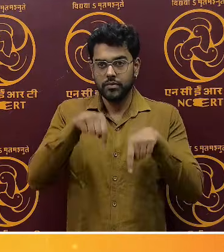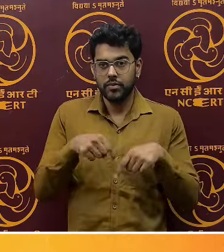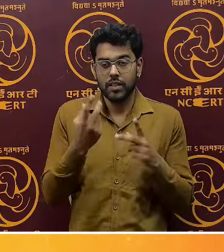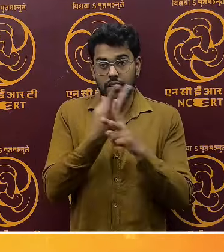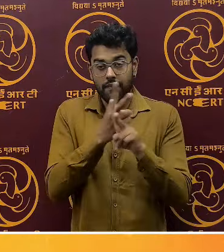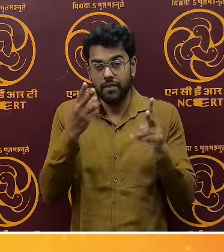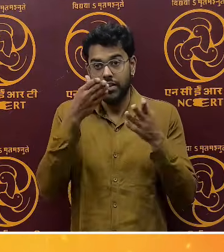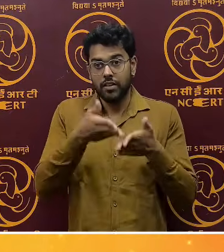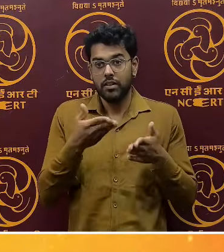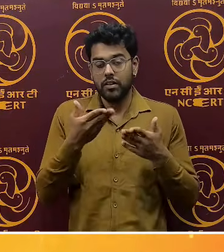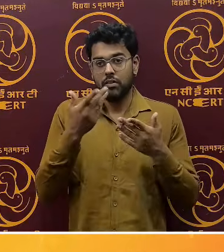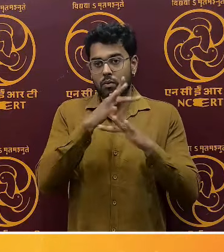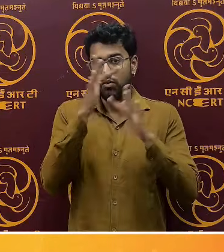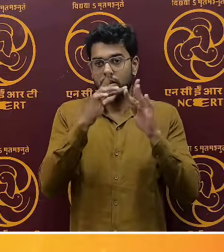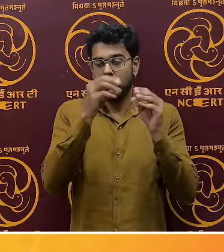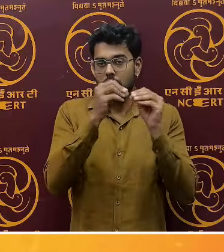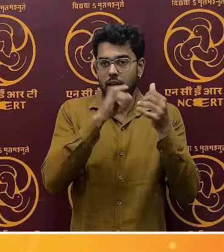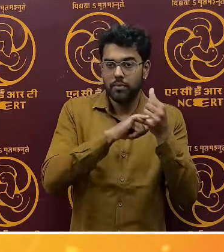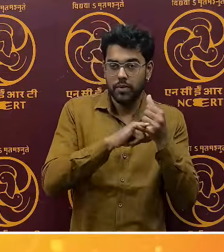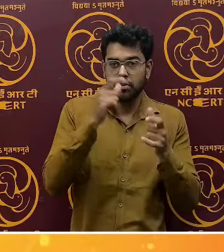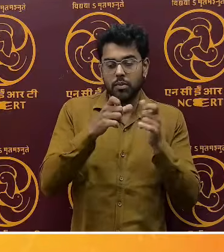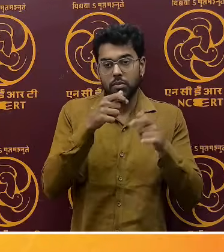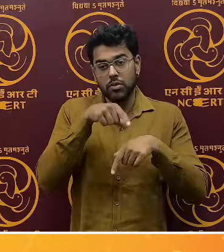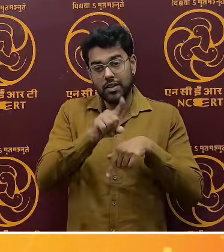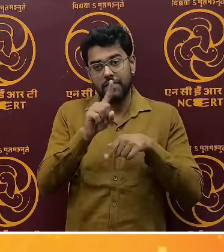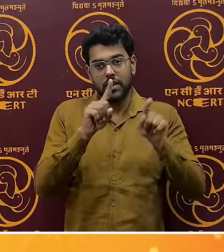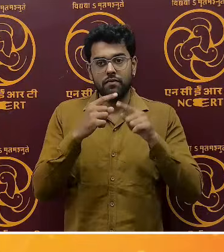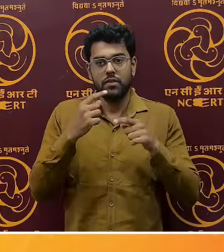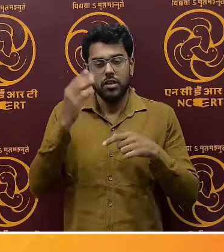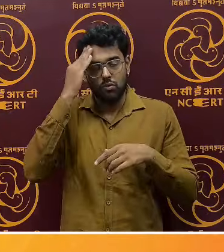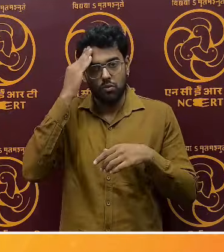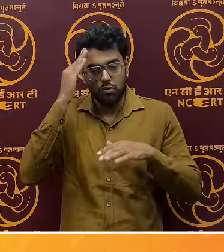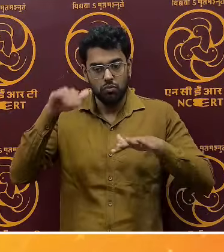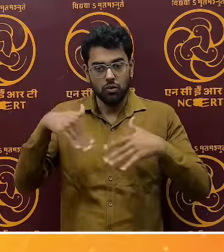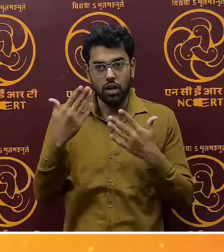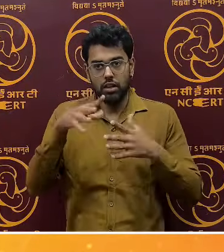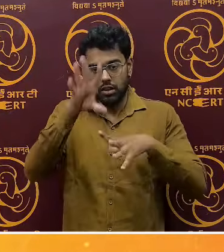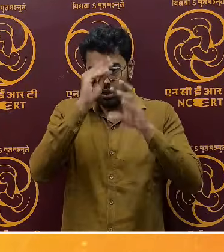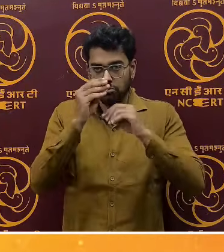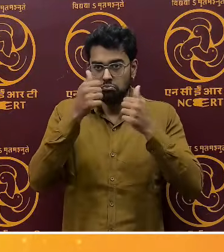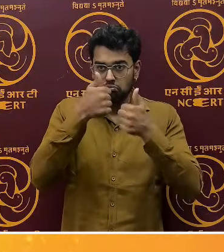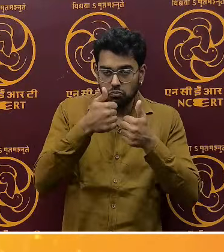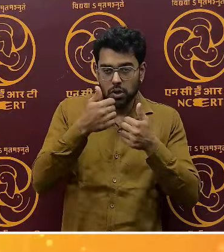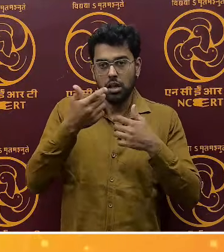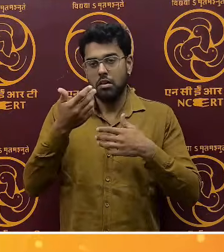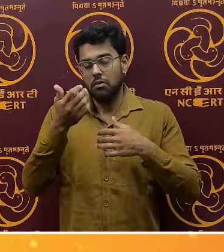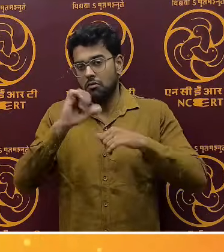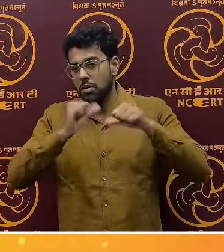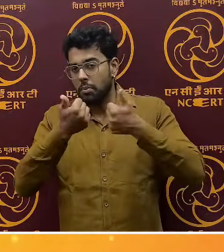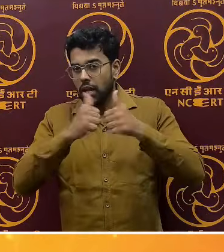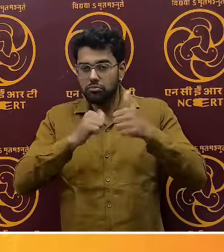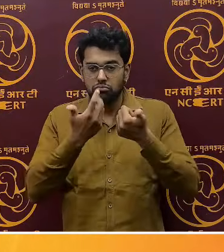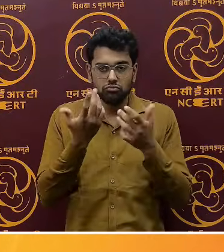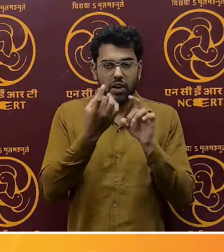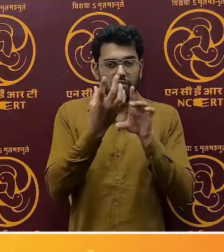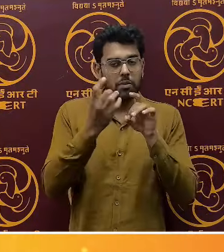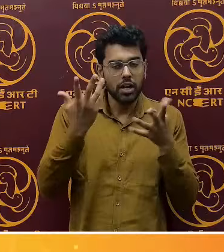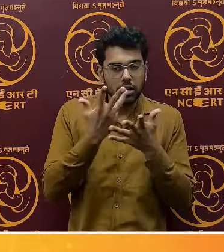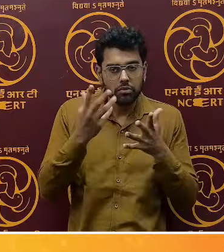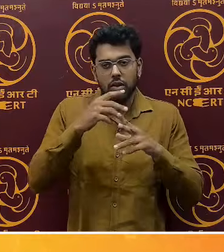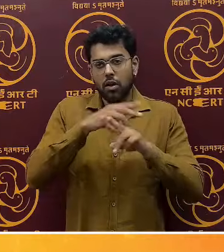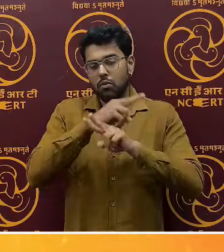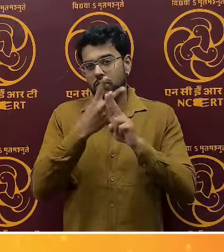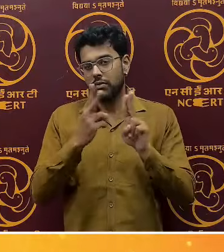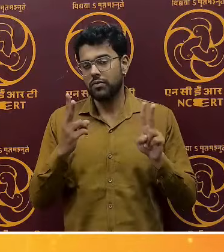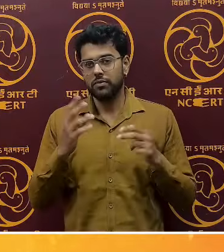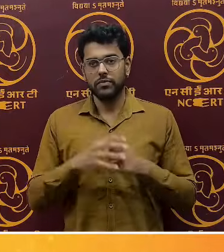resource available on virtual lab that you can self-analyze yourself that what you have learned throughout the session and throughout the simulation. So thank you